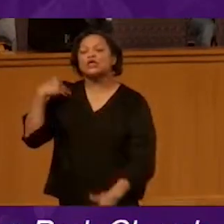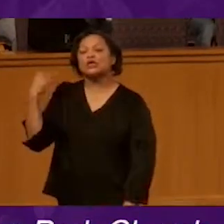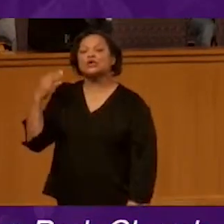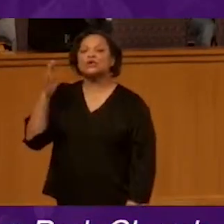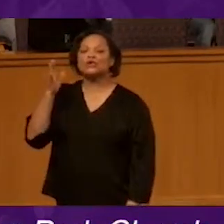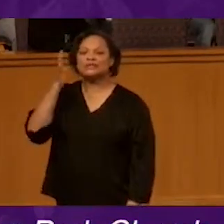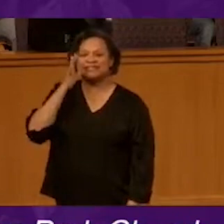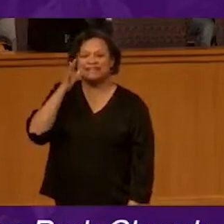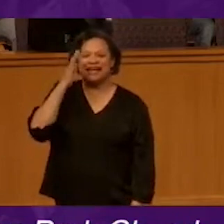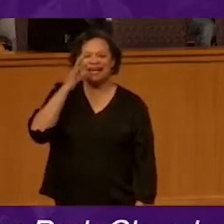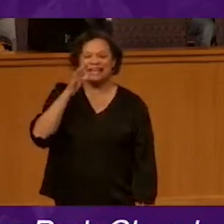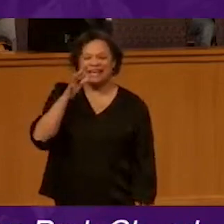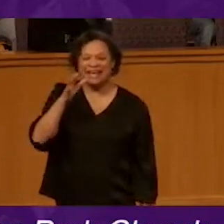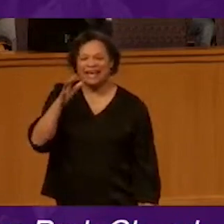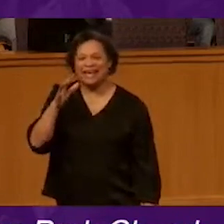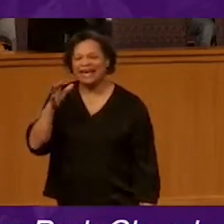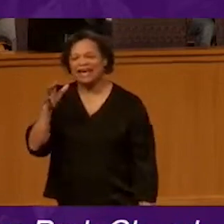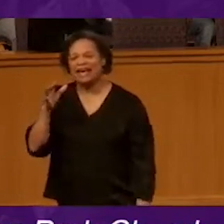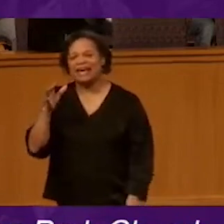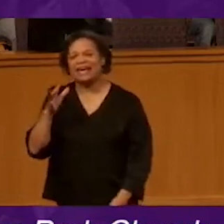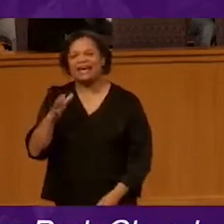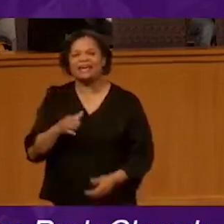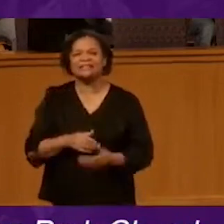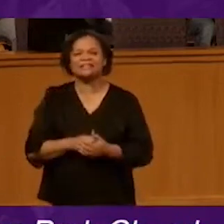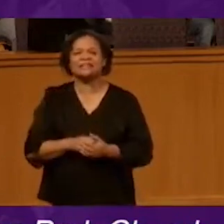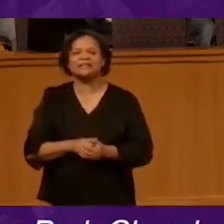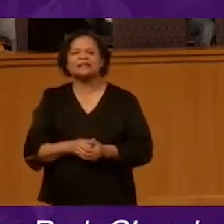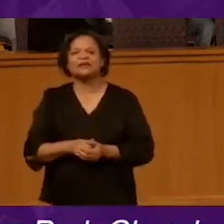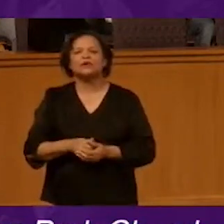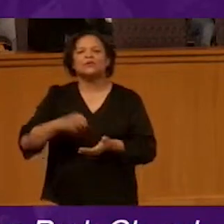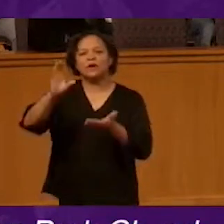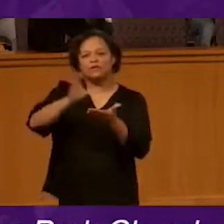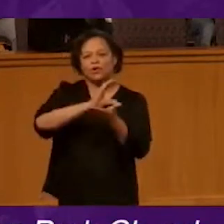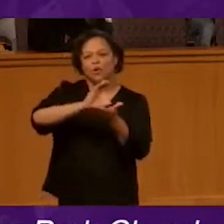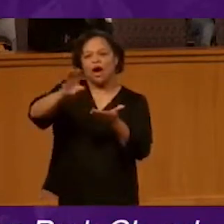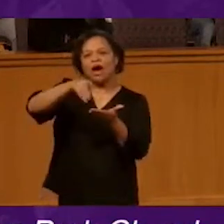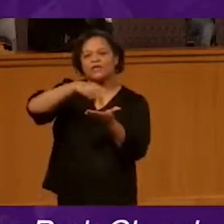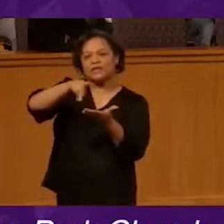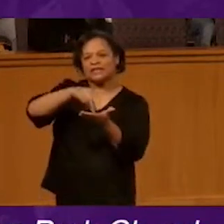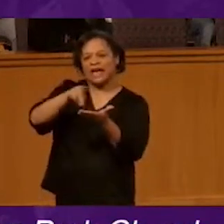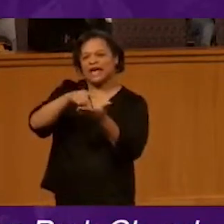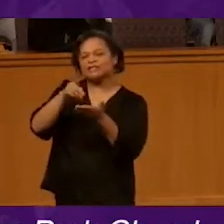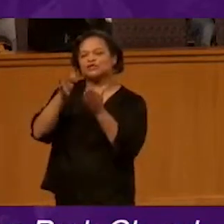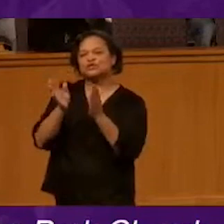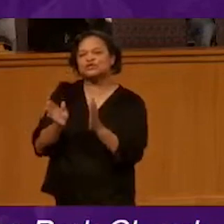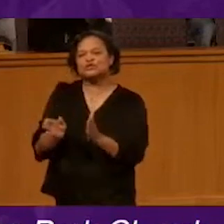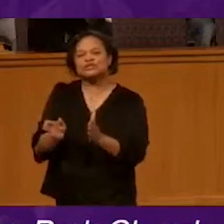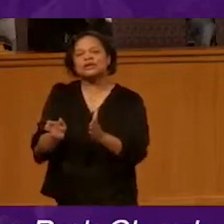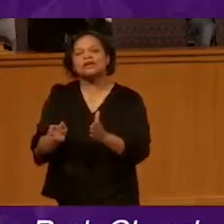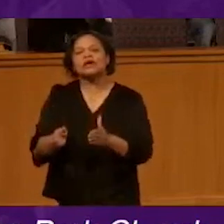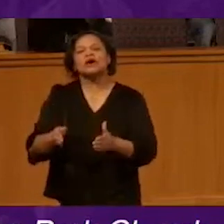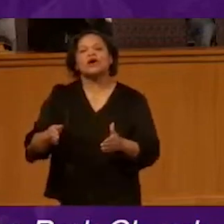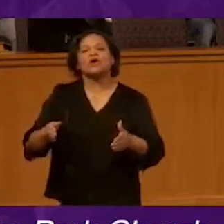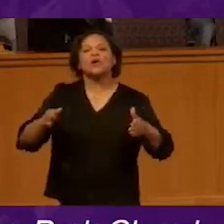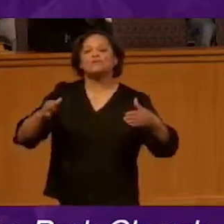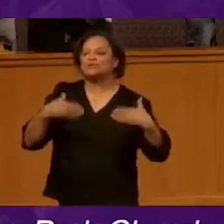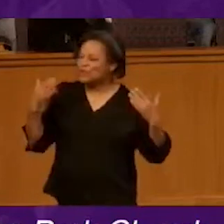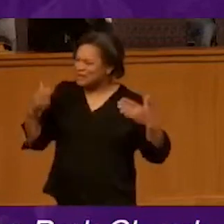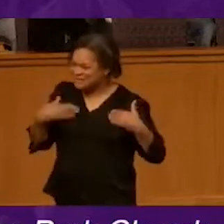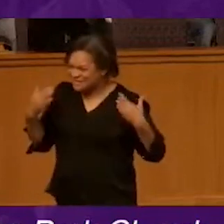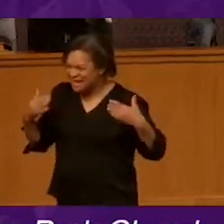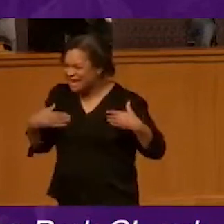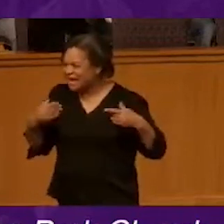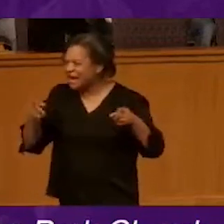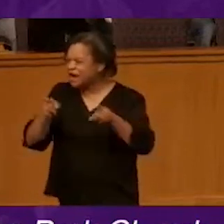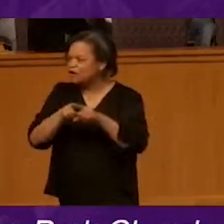Woo, woo. I see we got Judah in the house. We got the dancers behind me. Let's go. So I am super, super excited. And